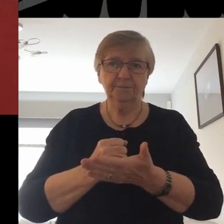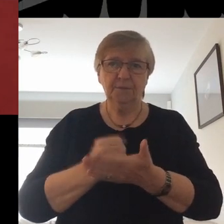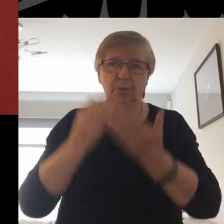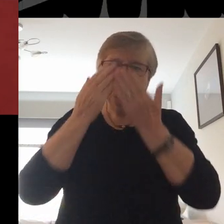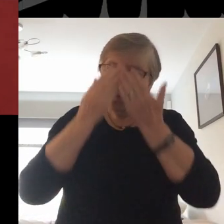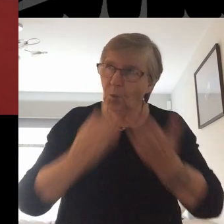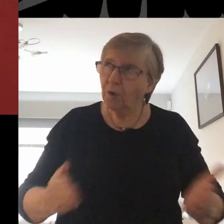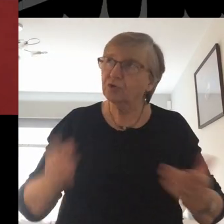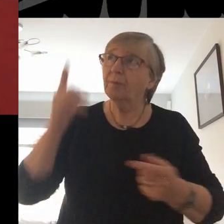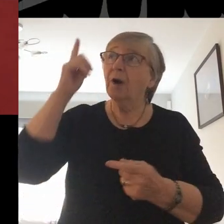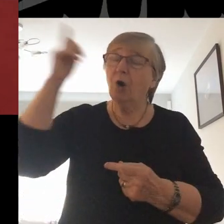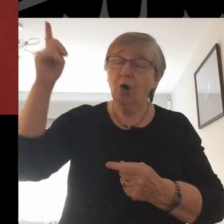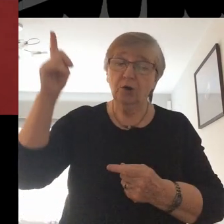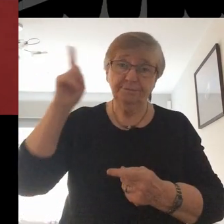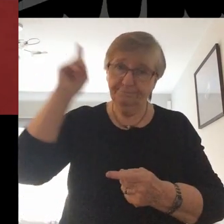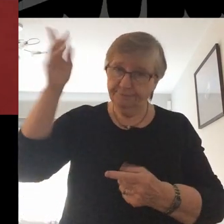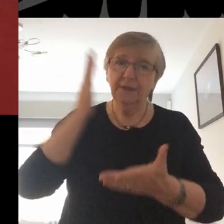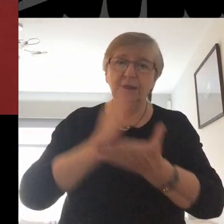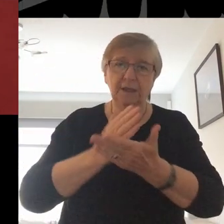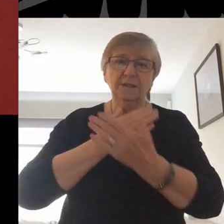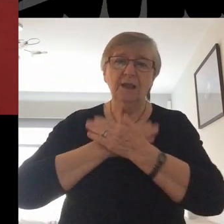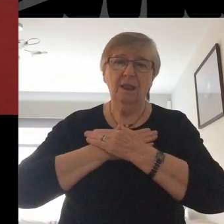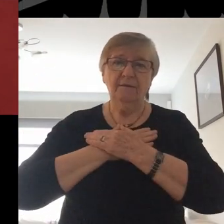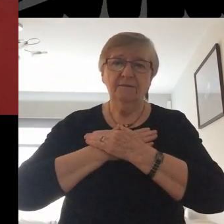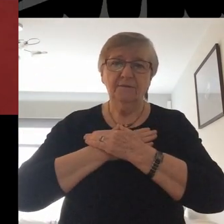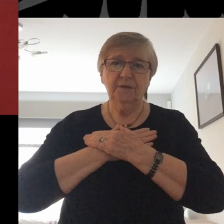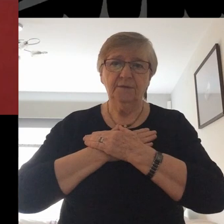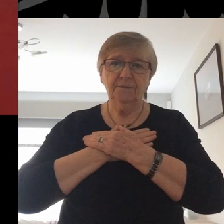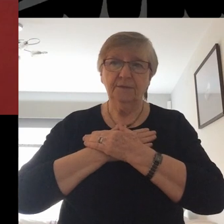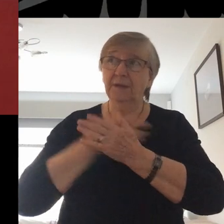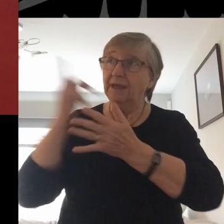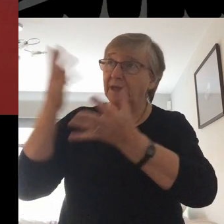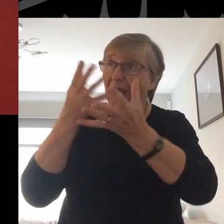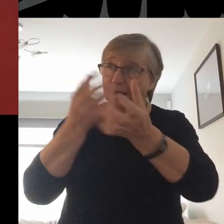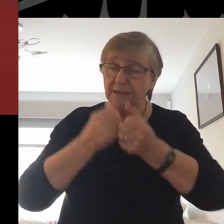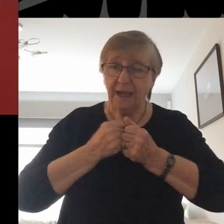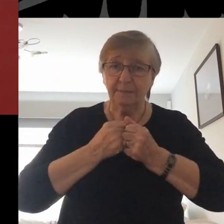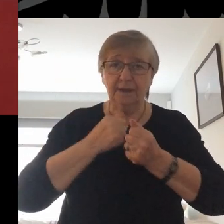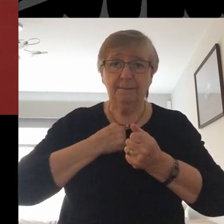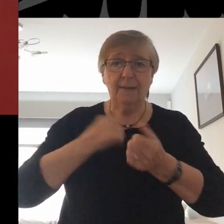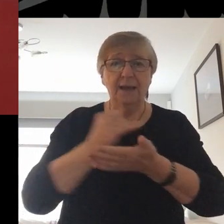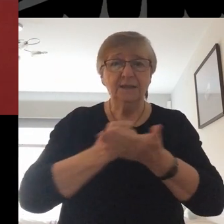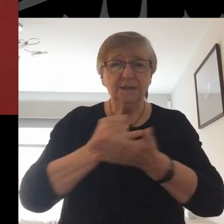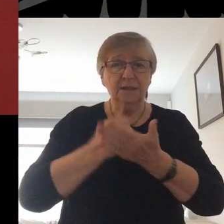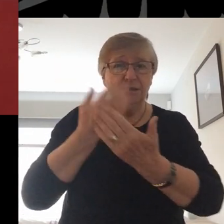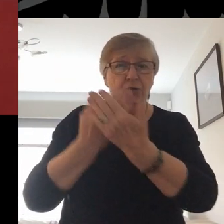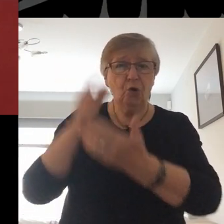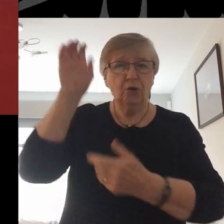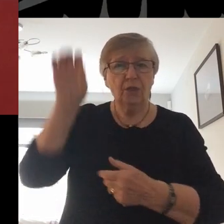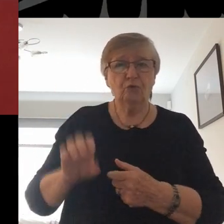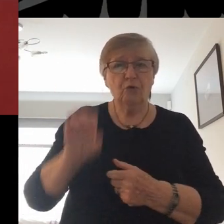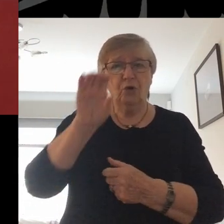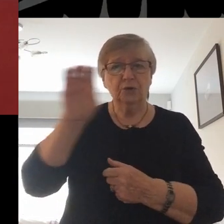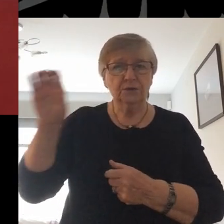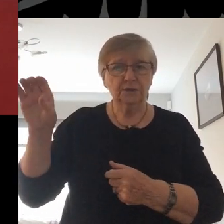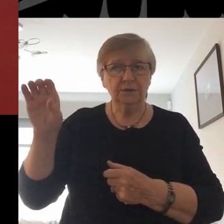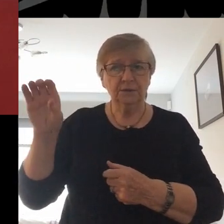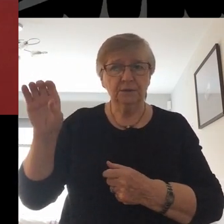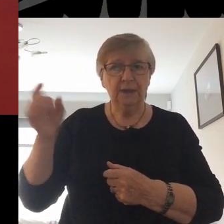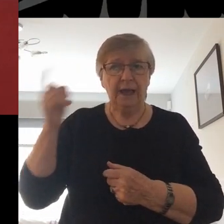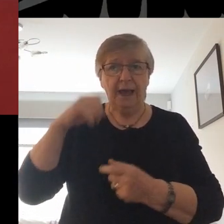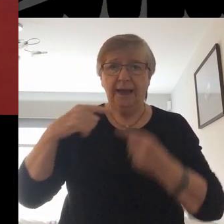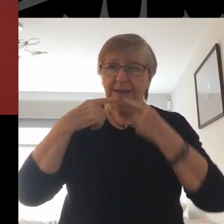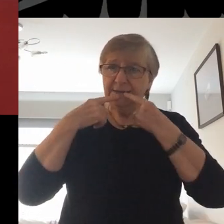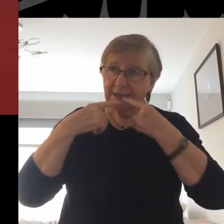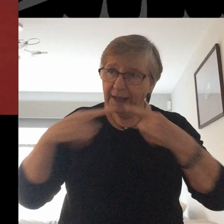We worship a God who is love, who bore our sins at Calvary, and then